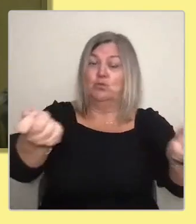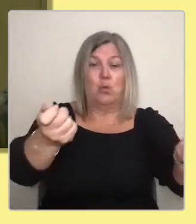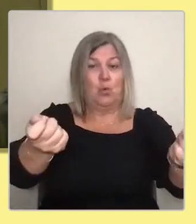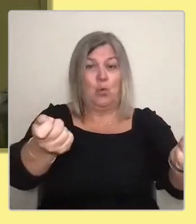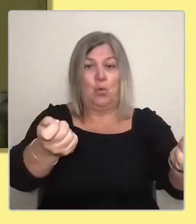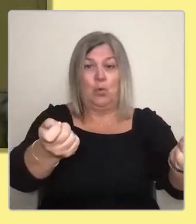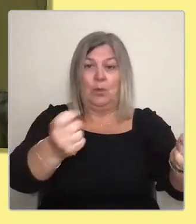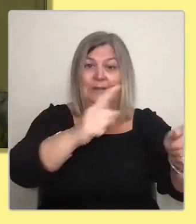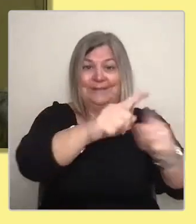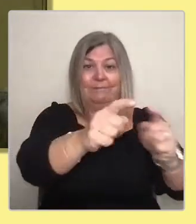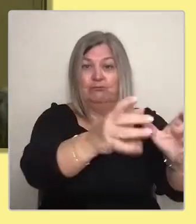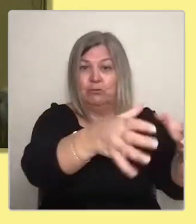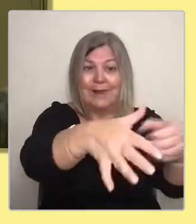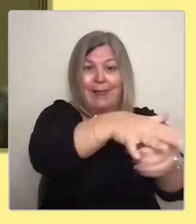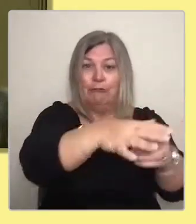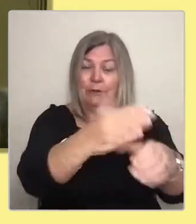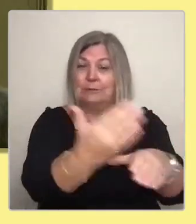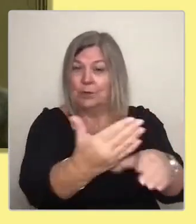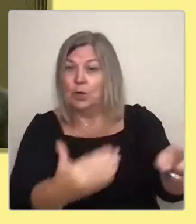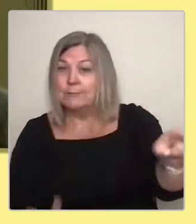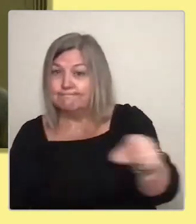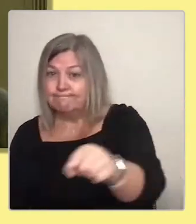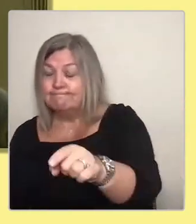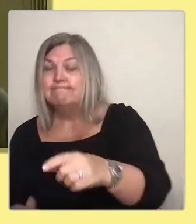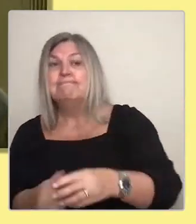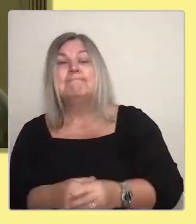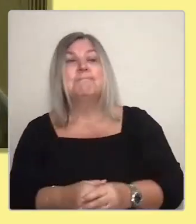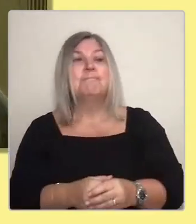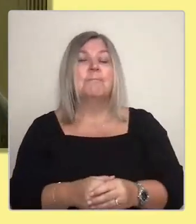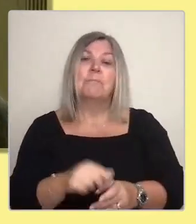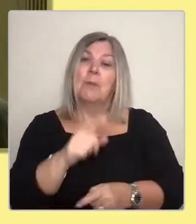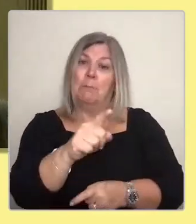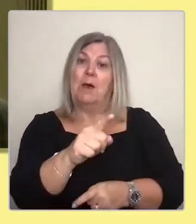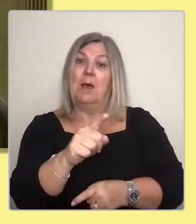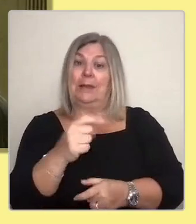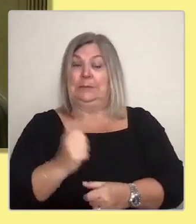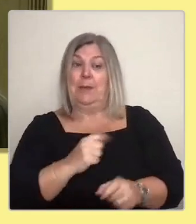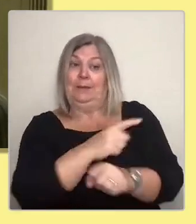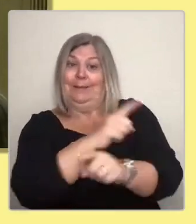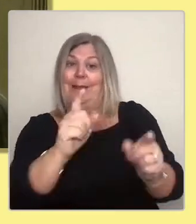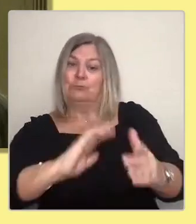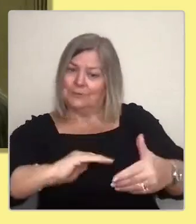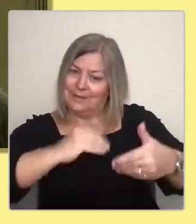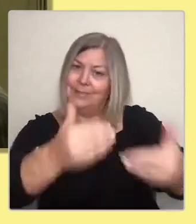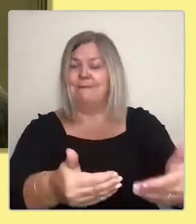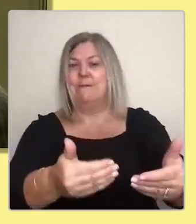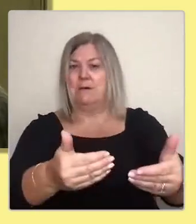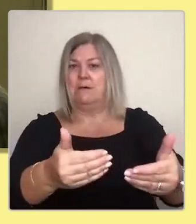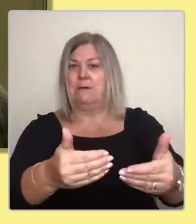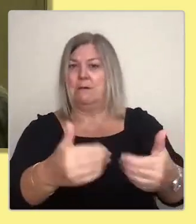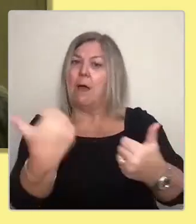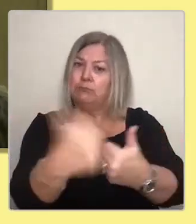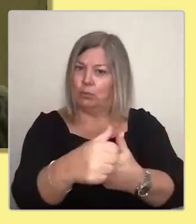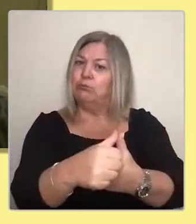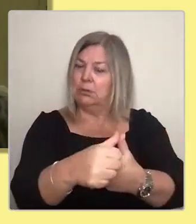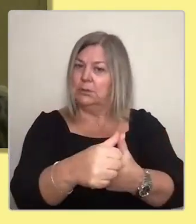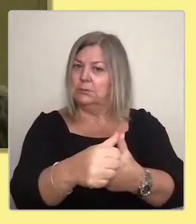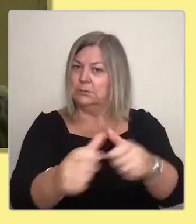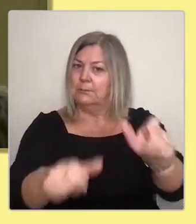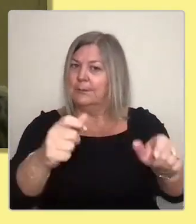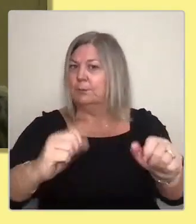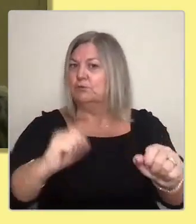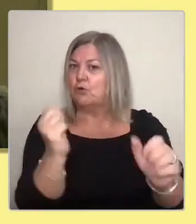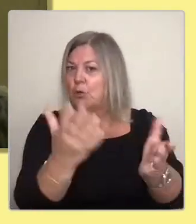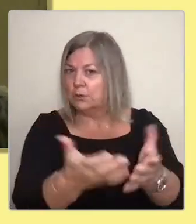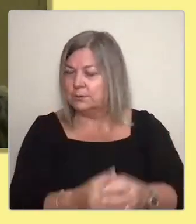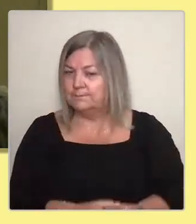and task them very specifically with delivering for the people of Scotland. And we also want to be as transparent and